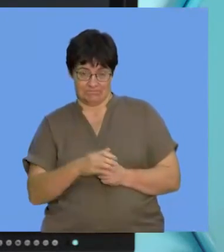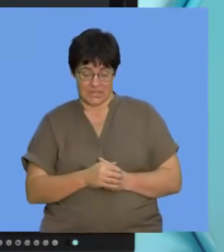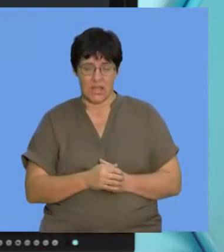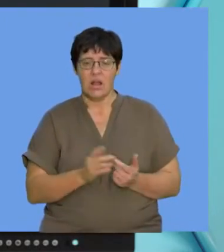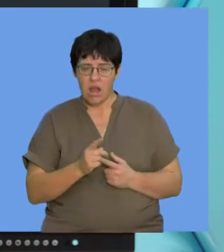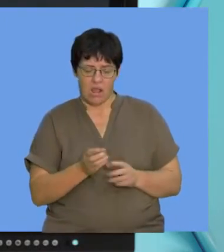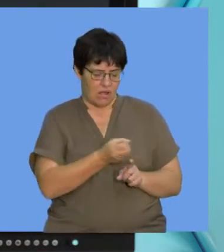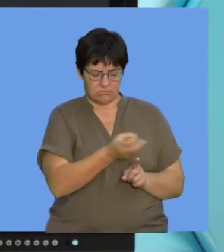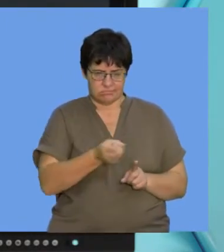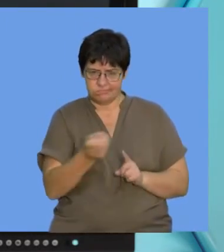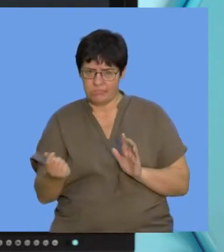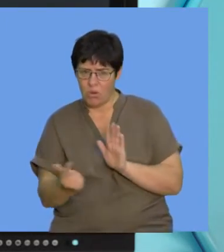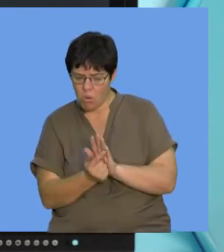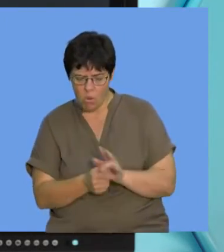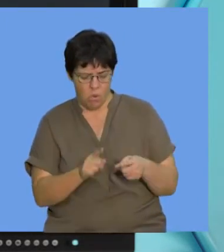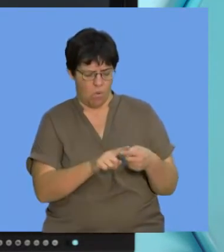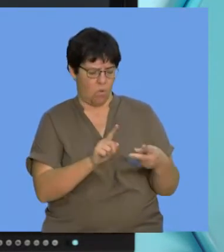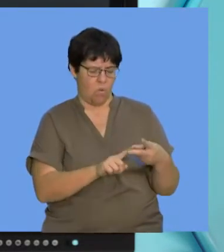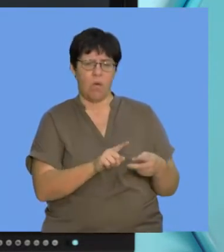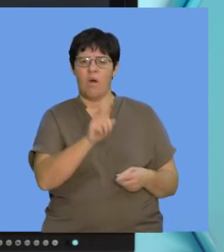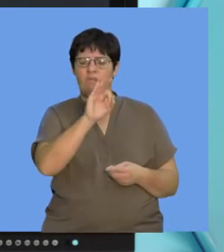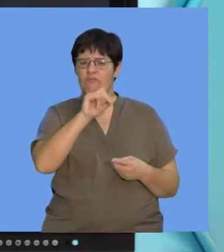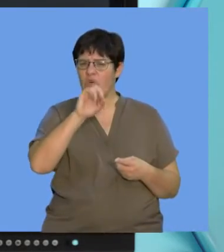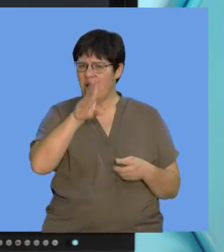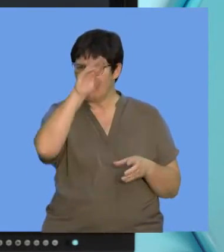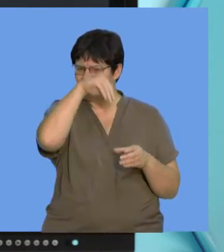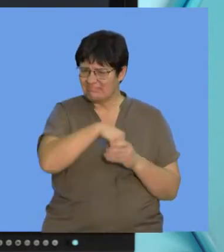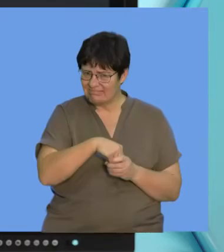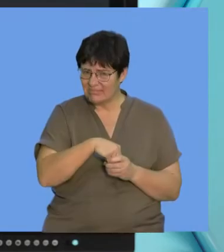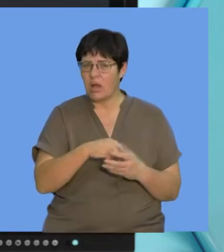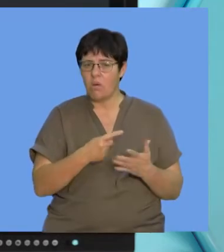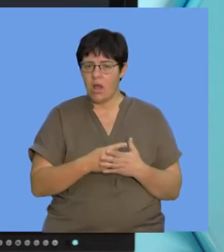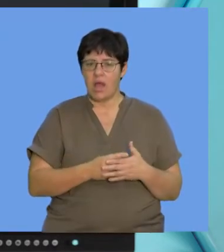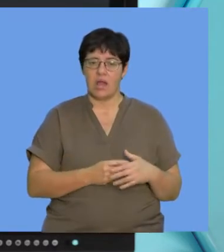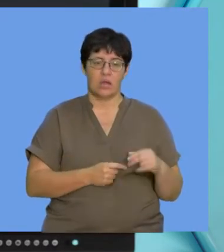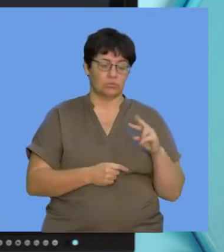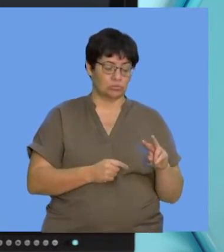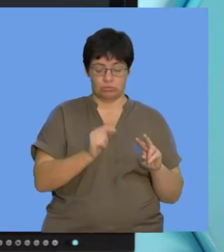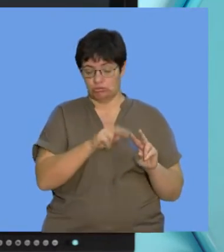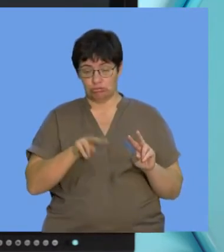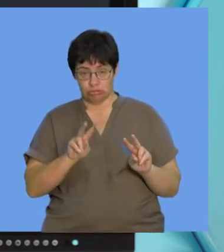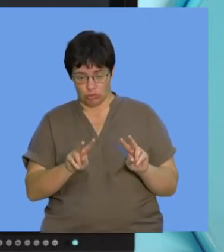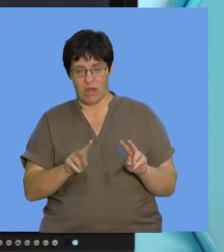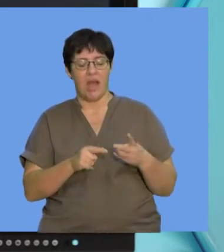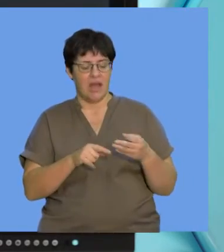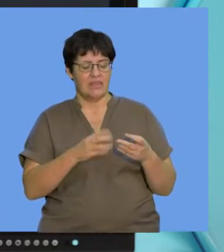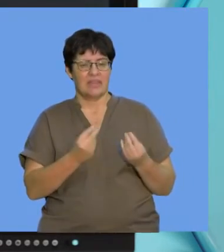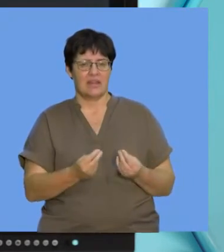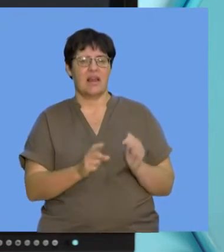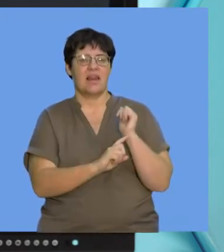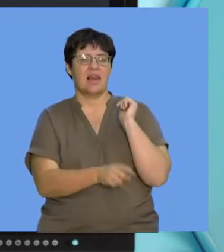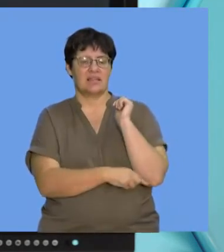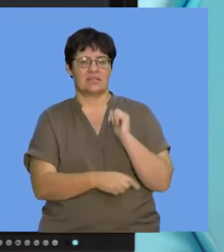law, using FOIL, which has to do with when it's a binomial and a binomial, and then lastly, which